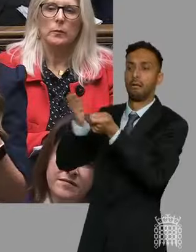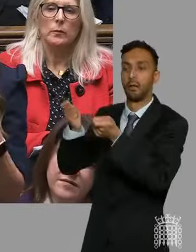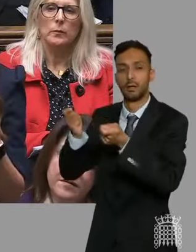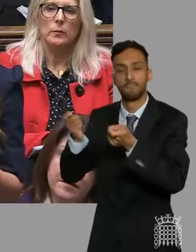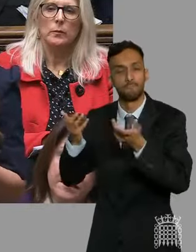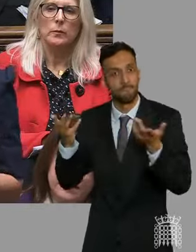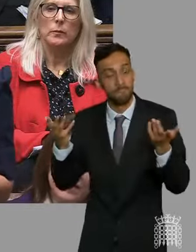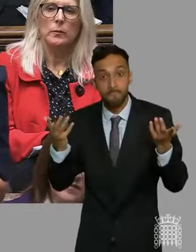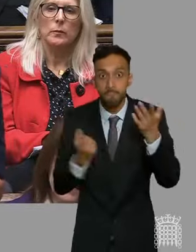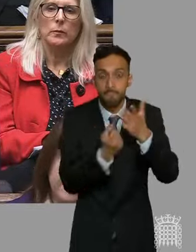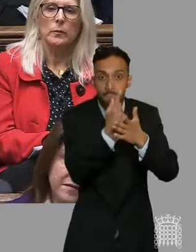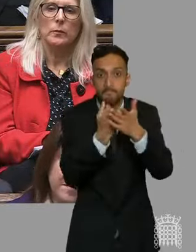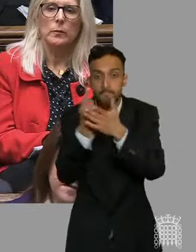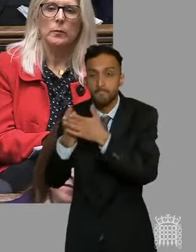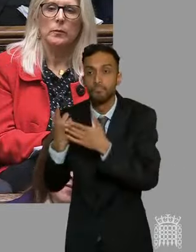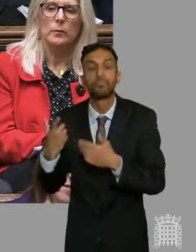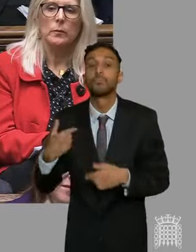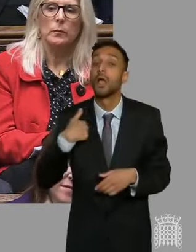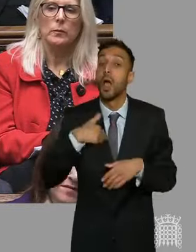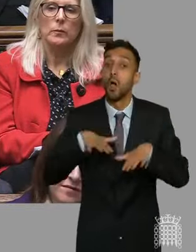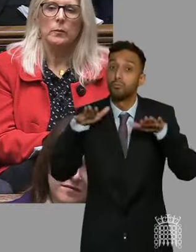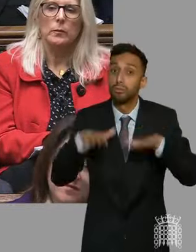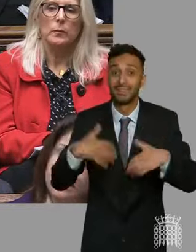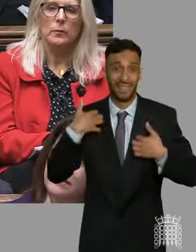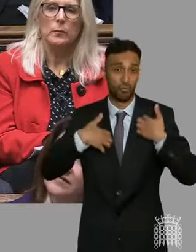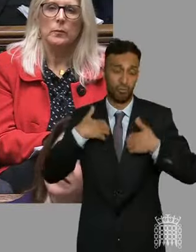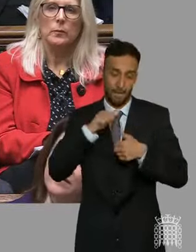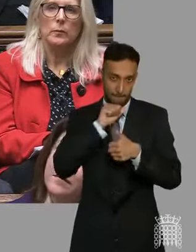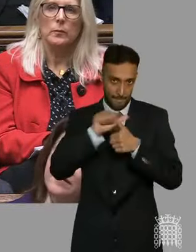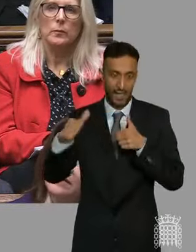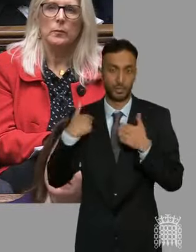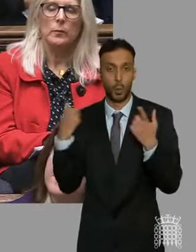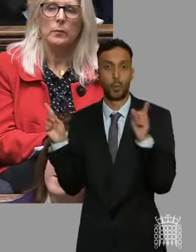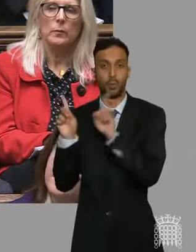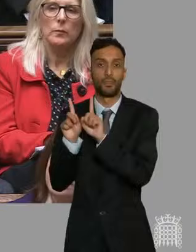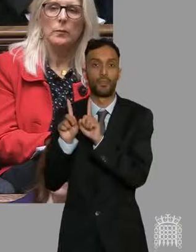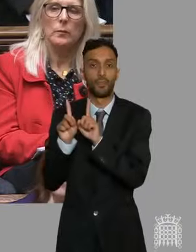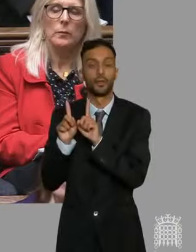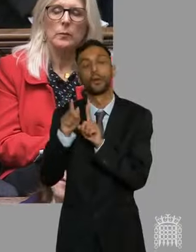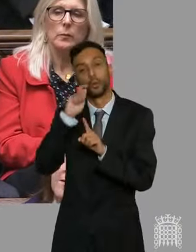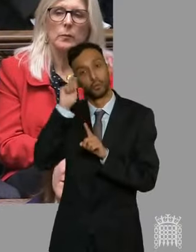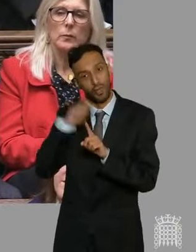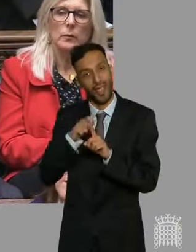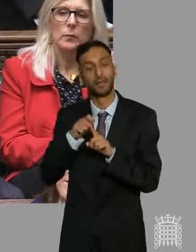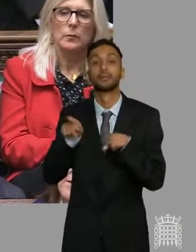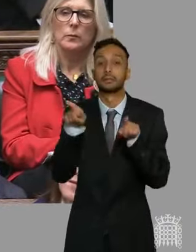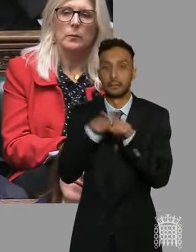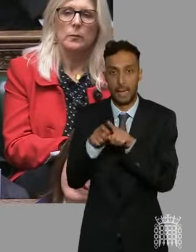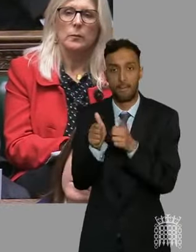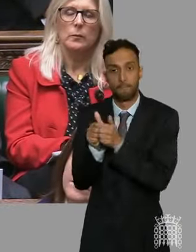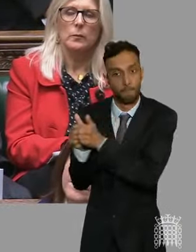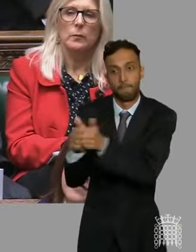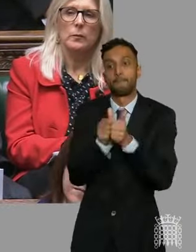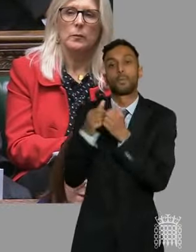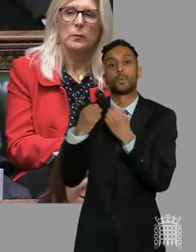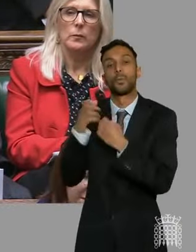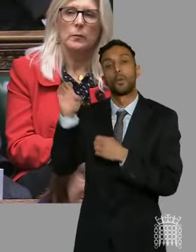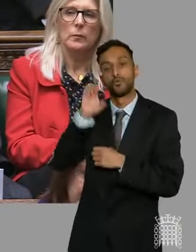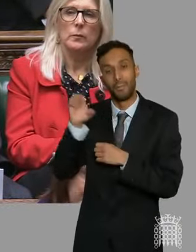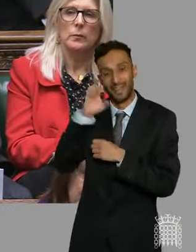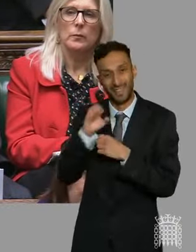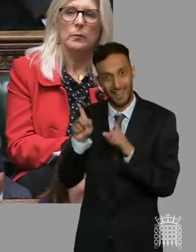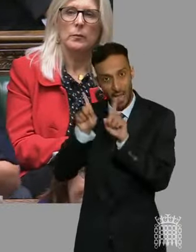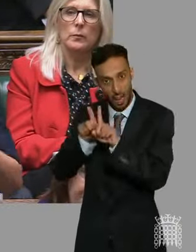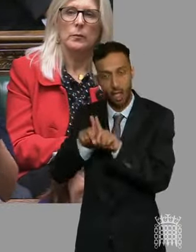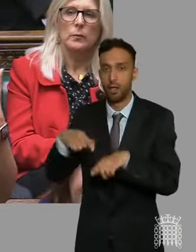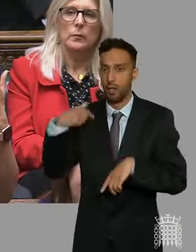with our European allies, by upholding international law and remaining a strong part of